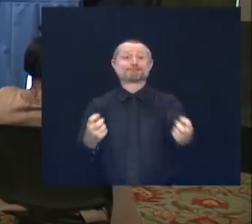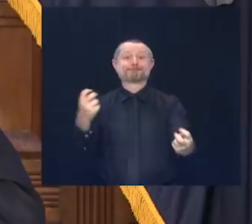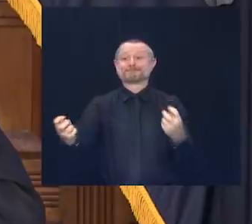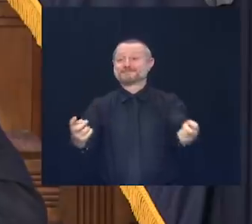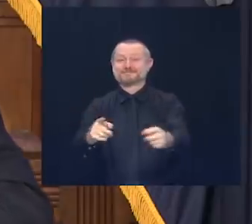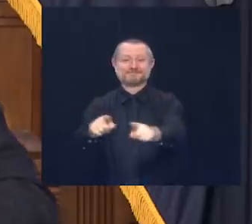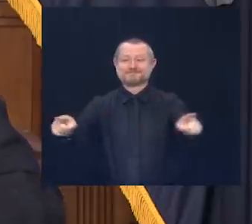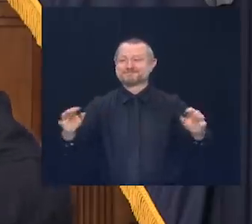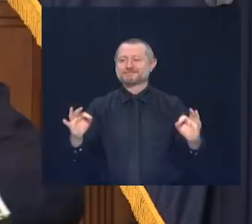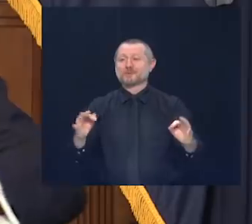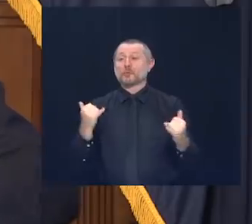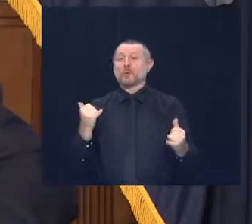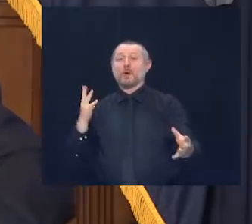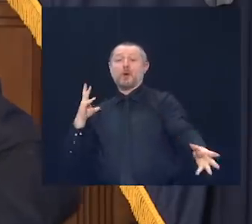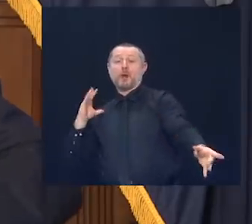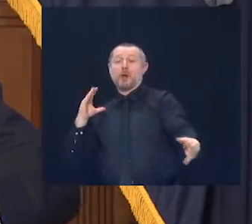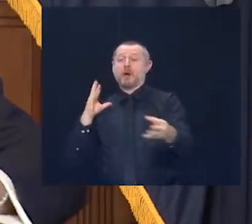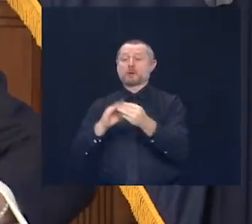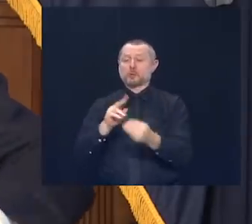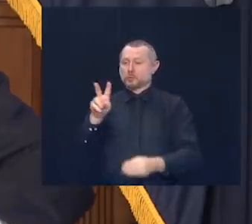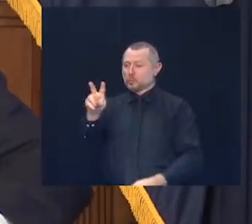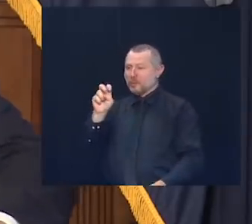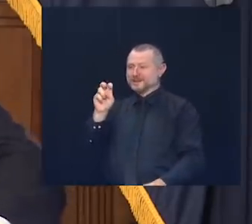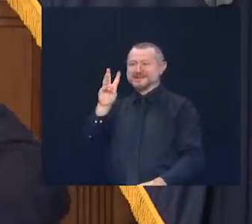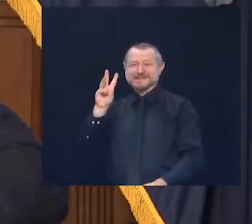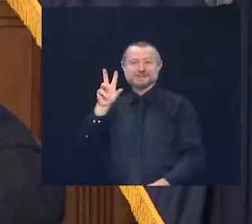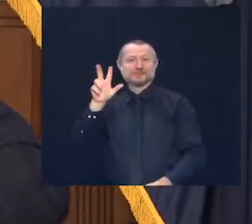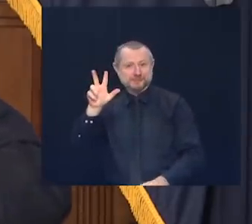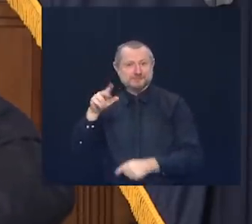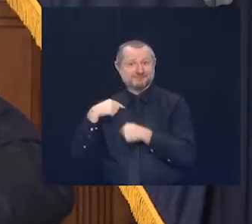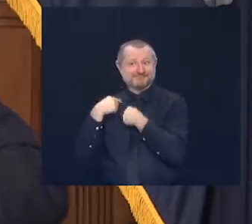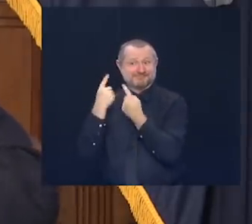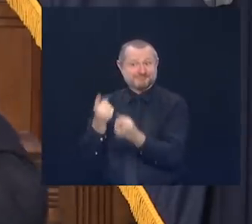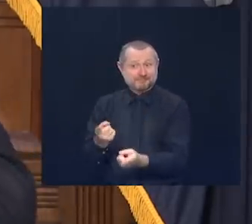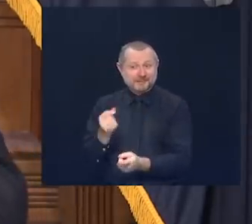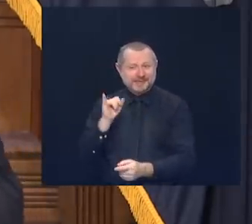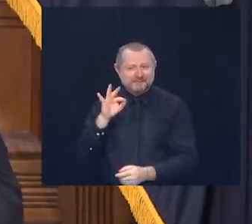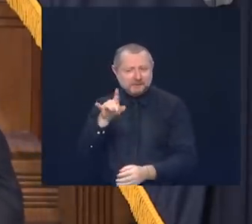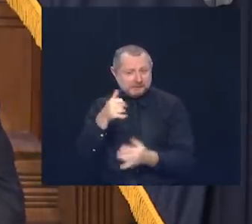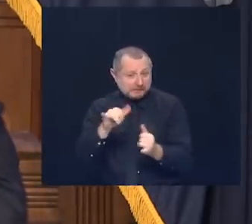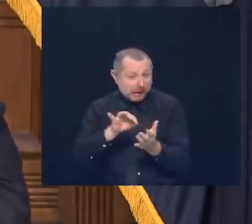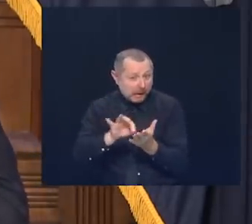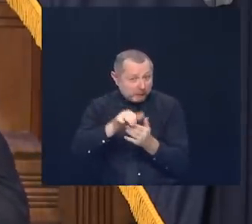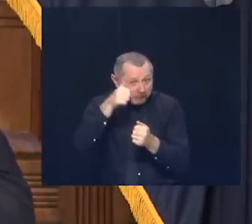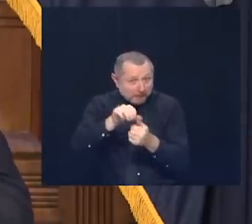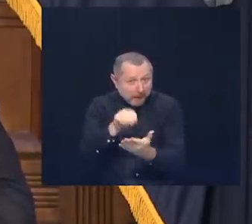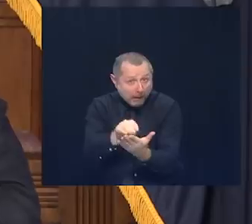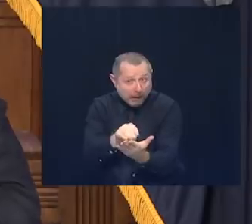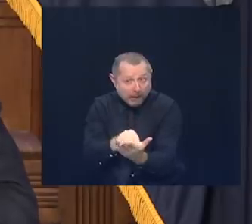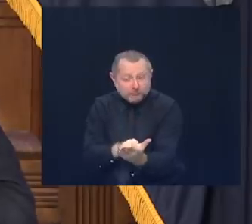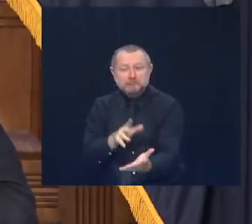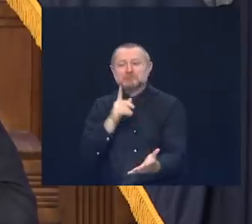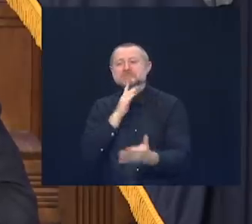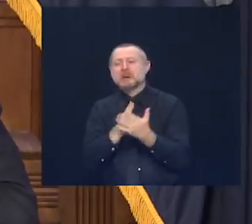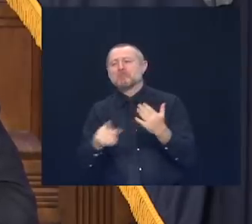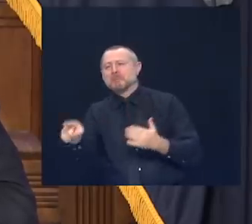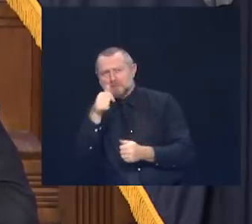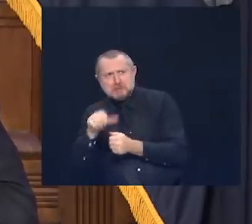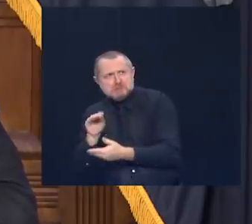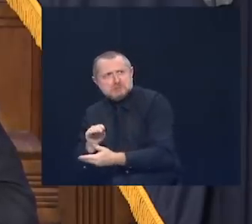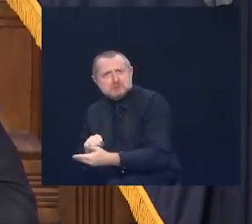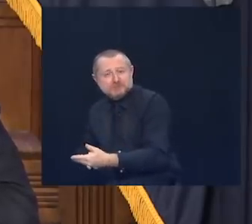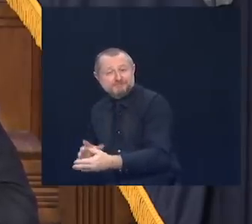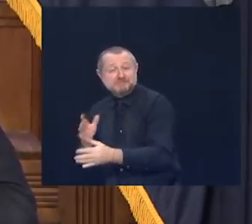Today's day 263, if you're counting. I know some of you are counting because it has not been pure